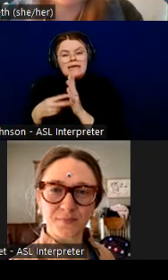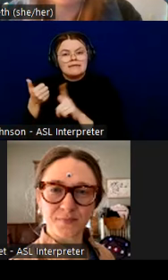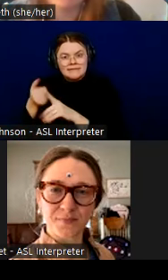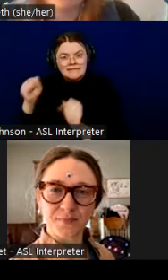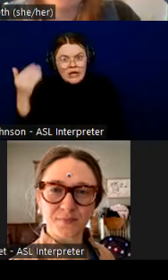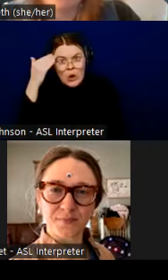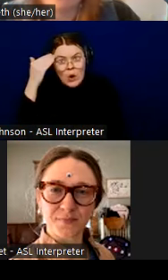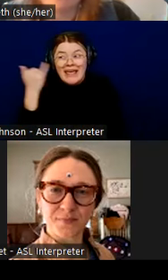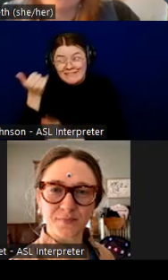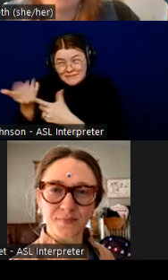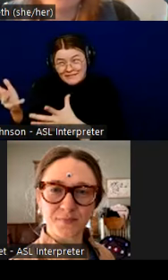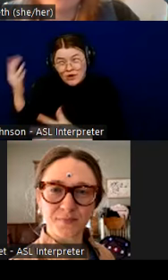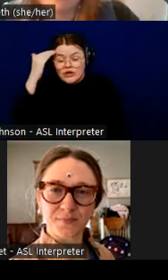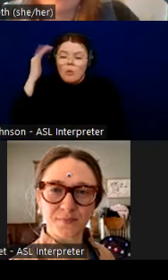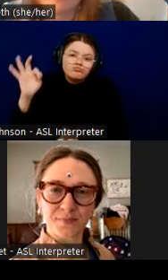it.